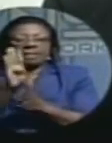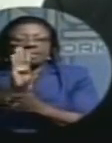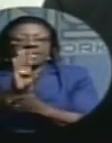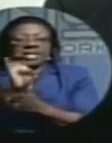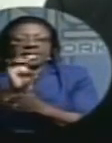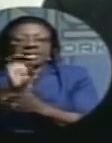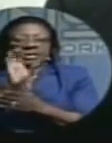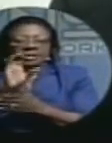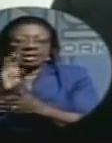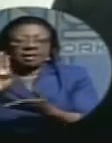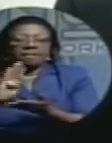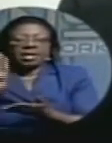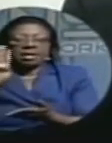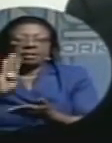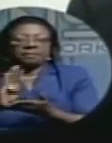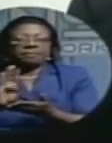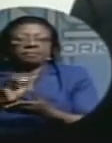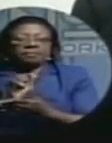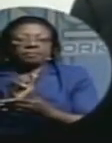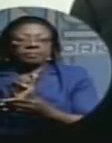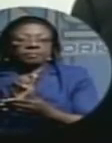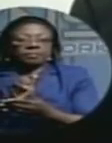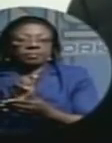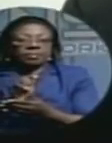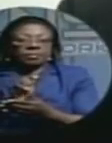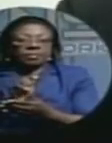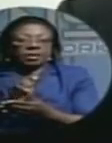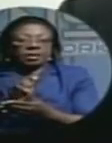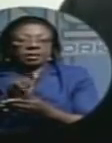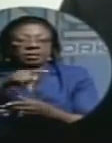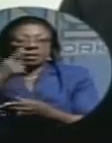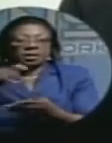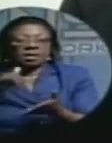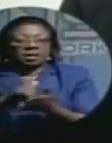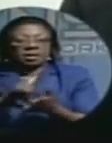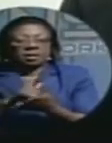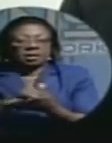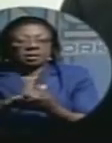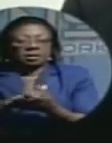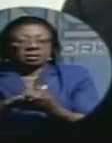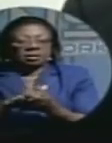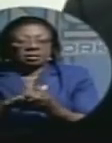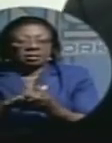not really coming up with any money to say grant money.